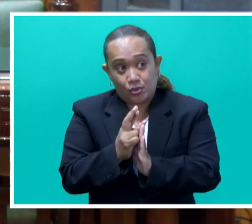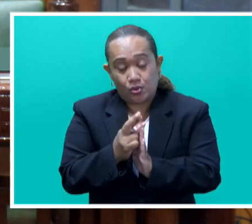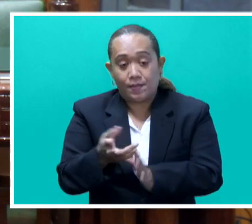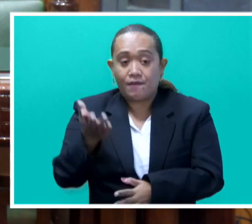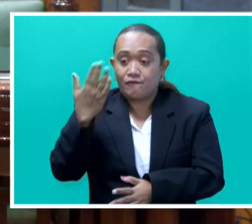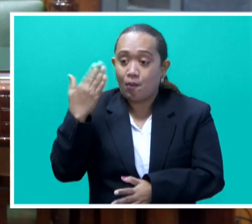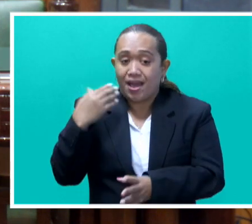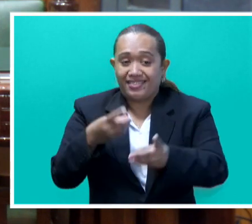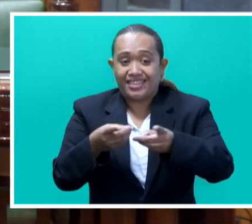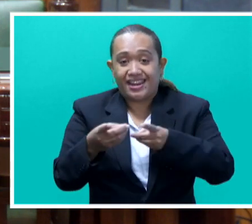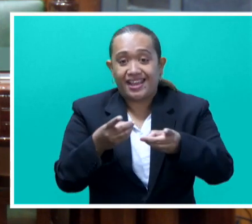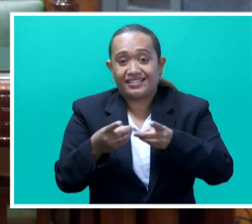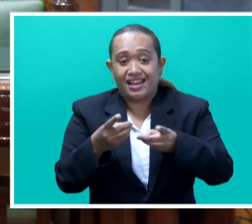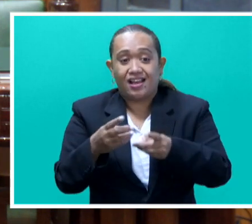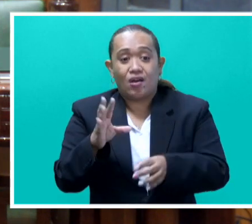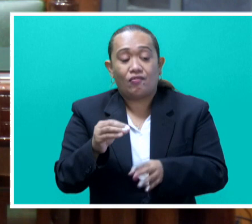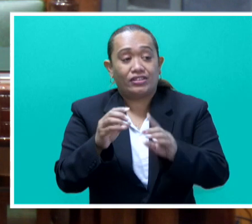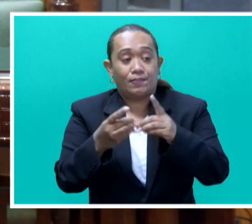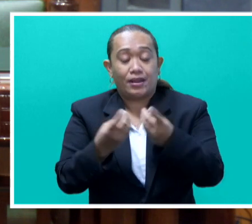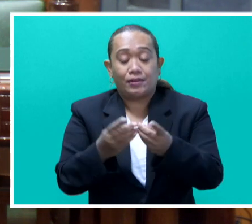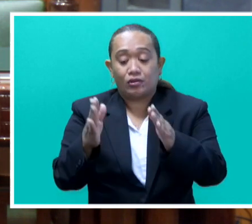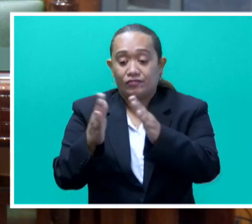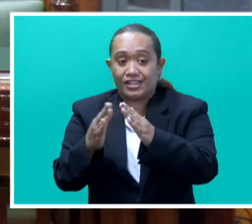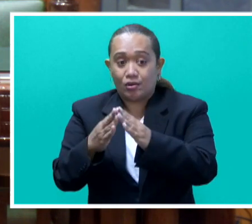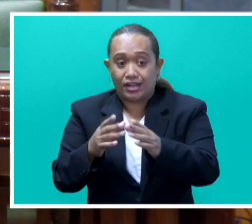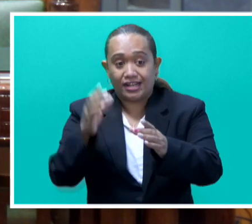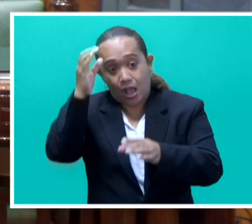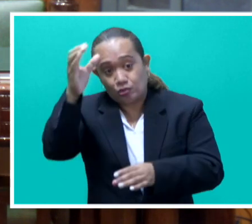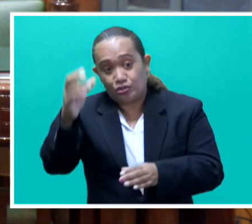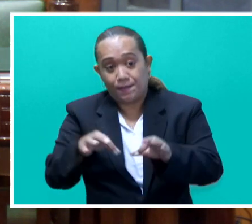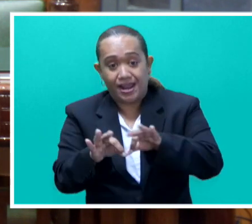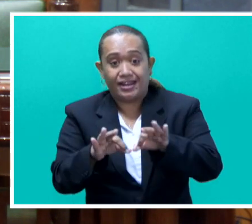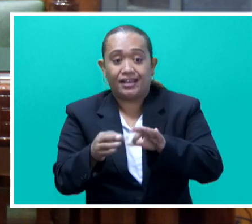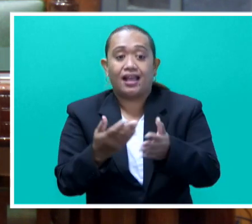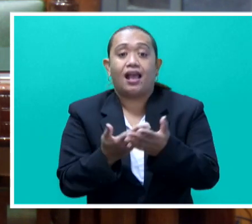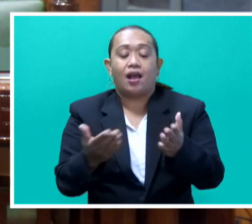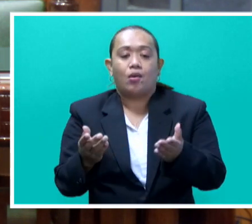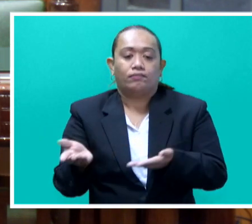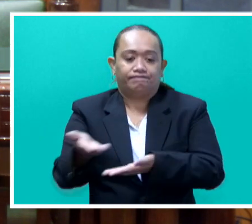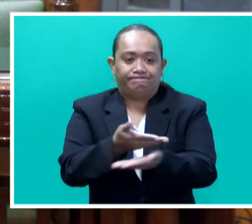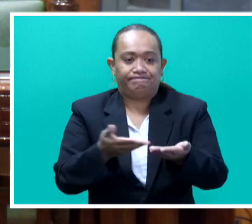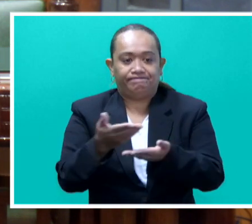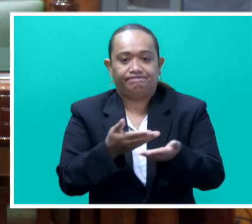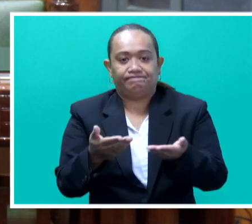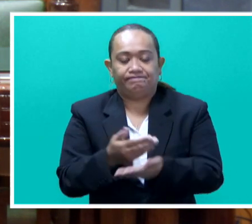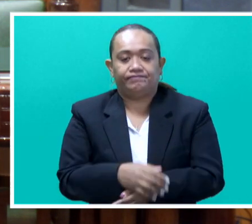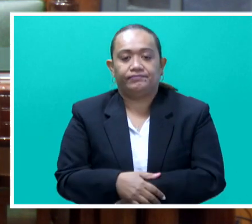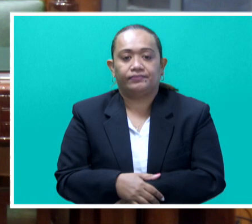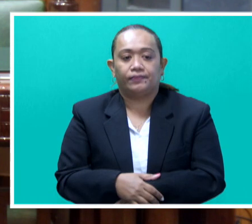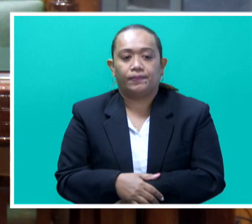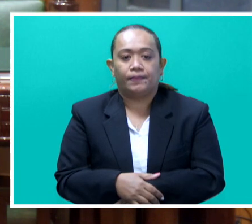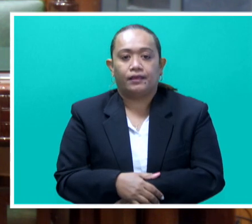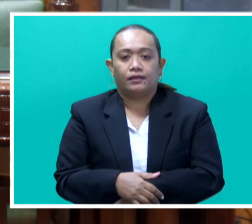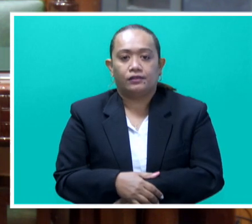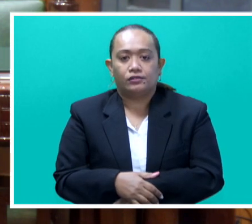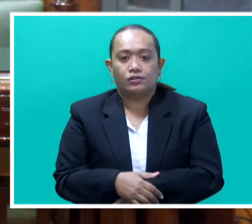of the Department of Town and Country Planning after stakeholder consultation. The draft bill addressed the